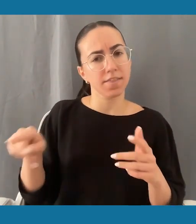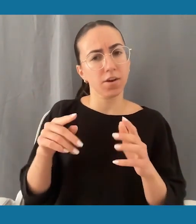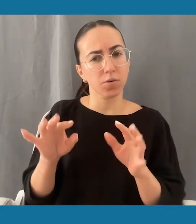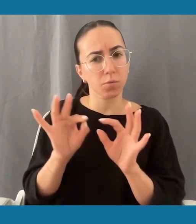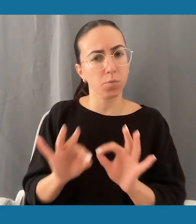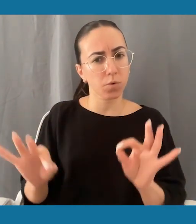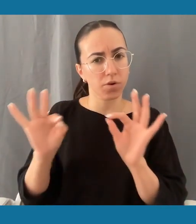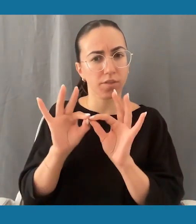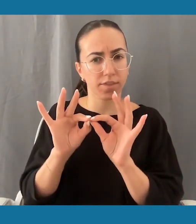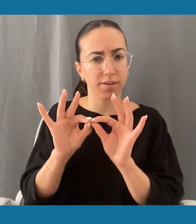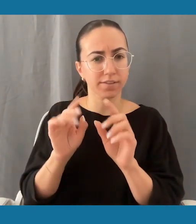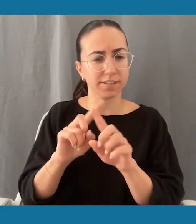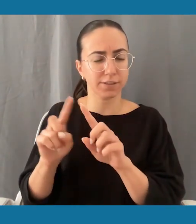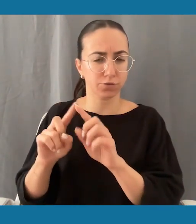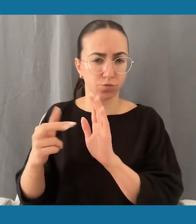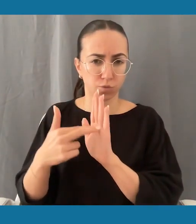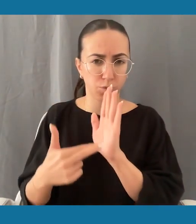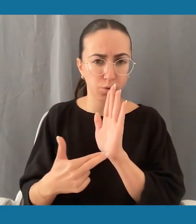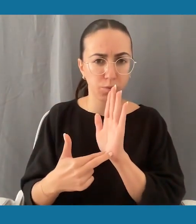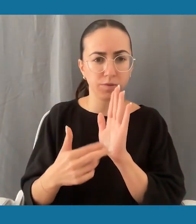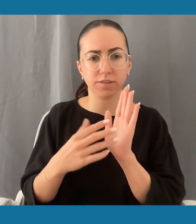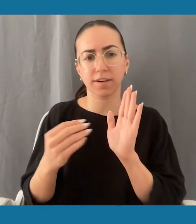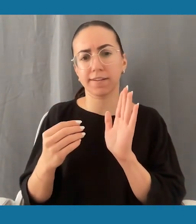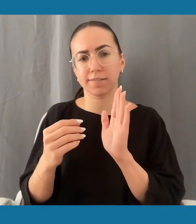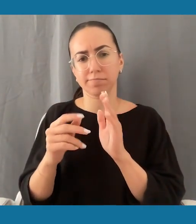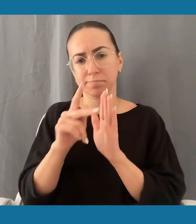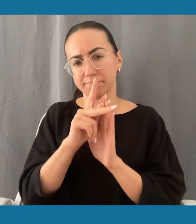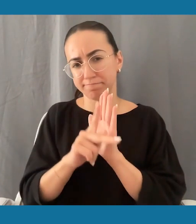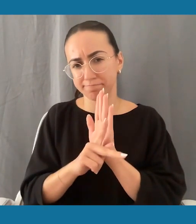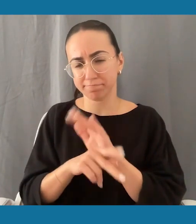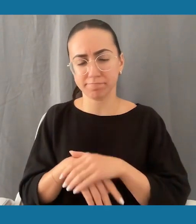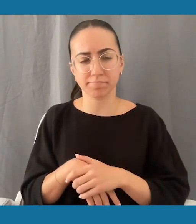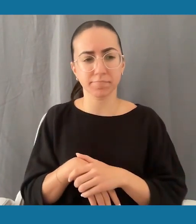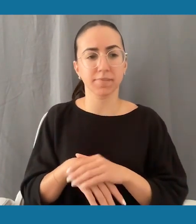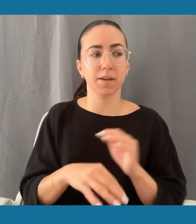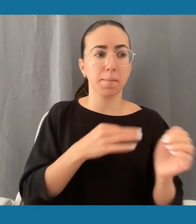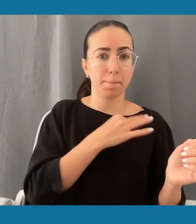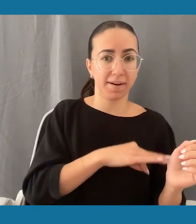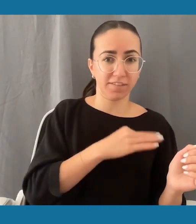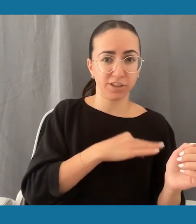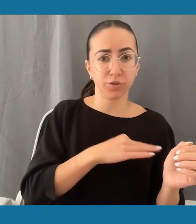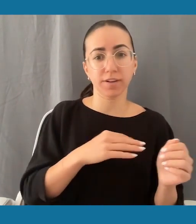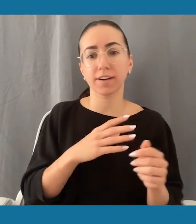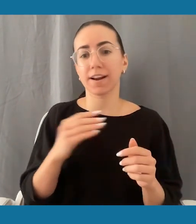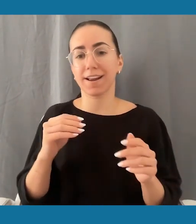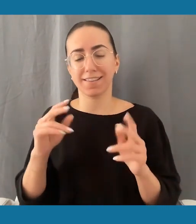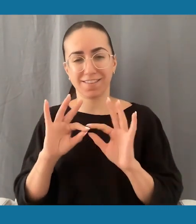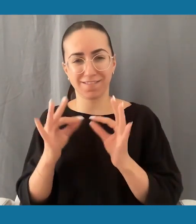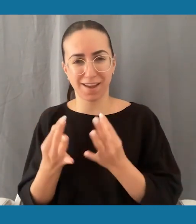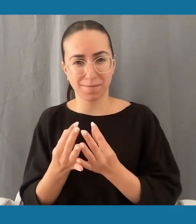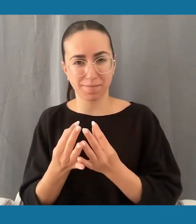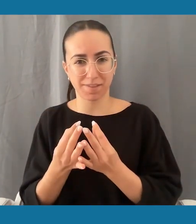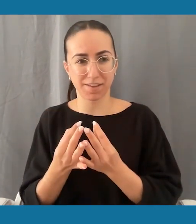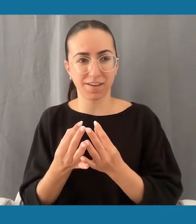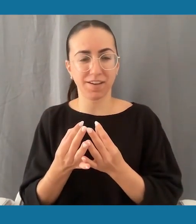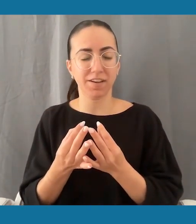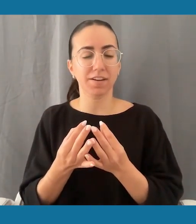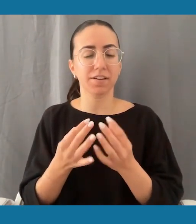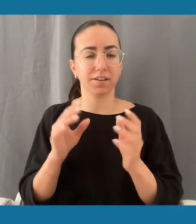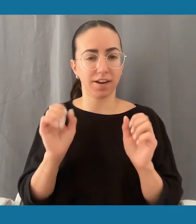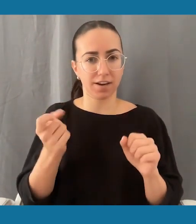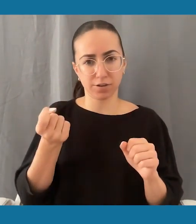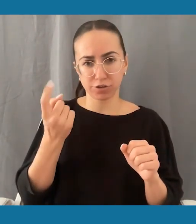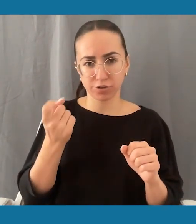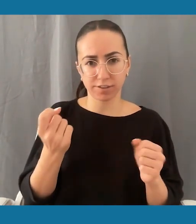they are well-versed in the government benefits rules and regulations. And the disabled beneficiary, along with the family, is a beneficiary of